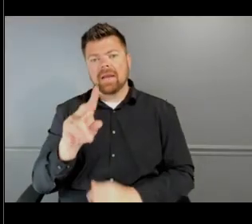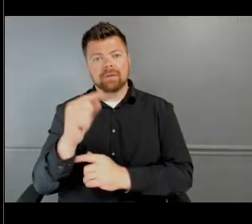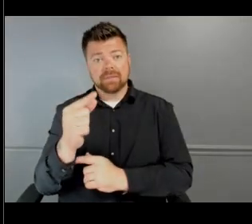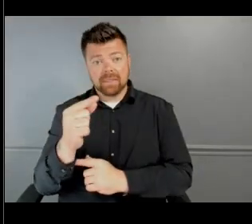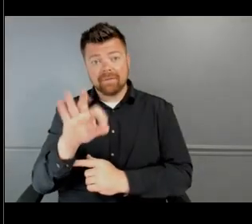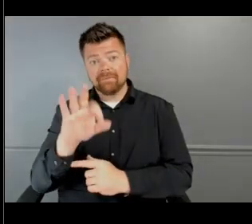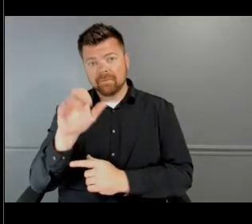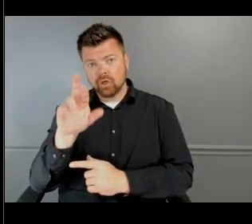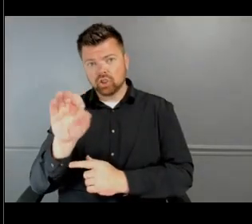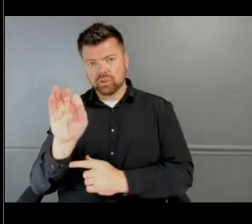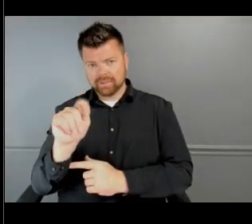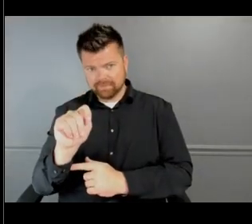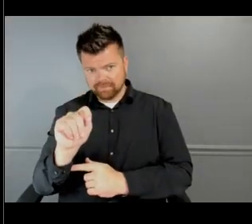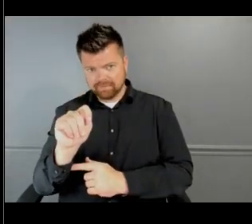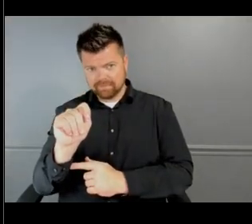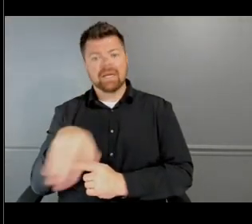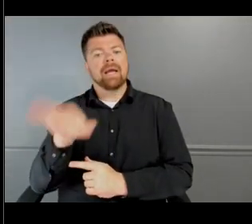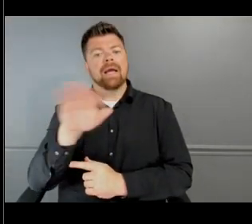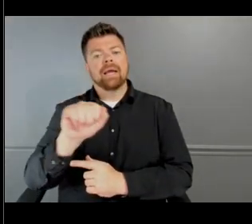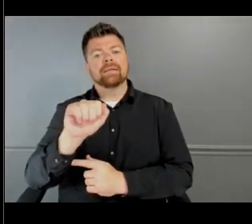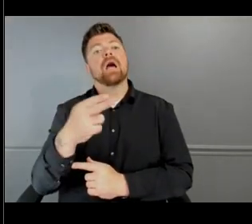fairhousingfirst@hud.gov.